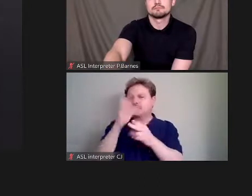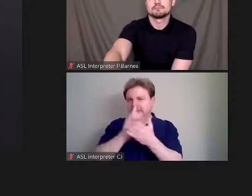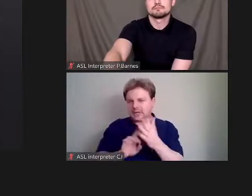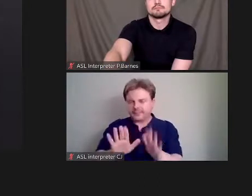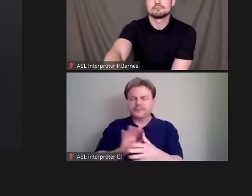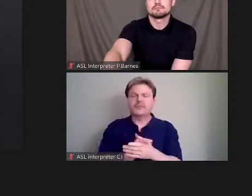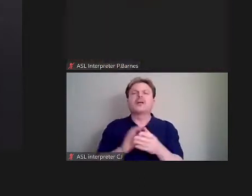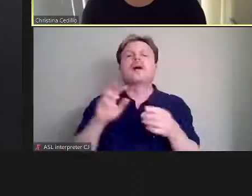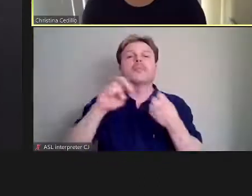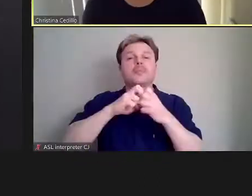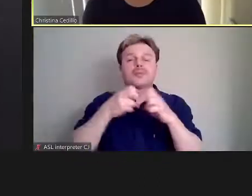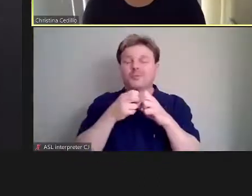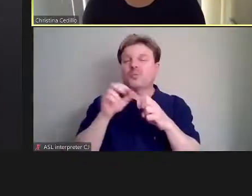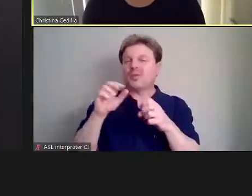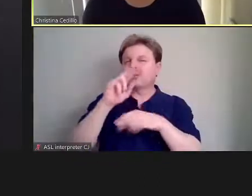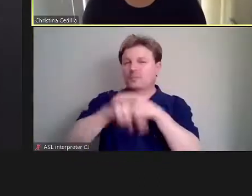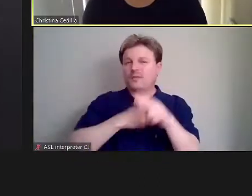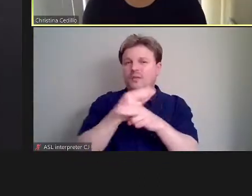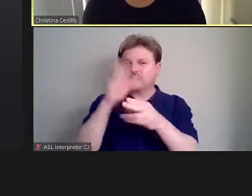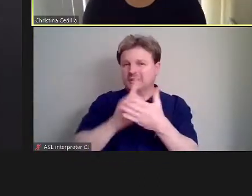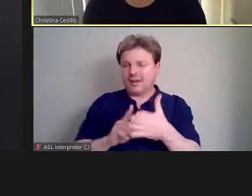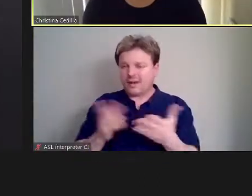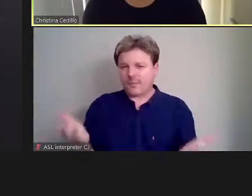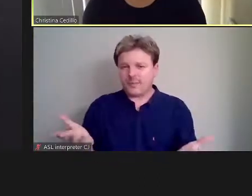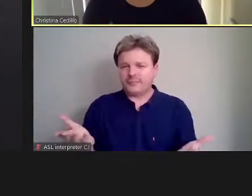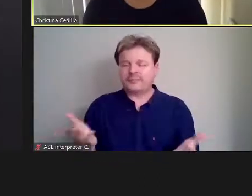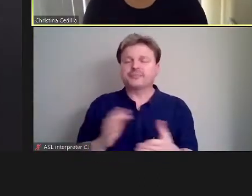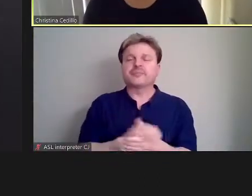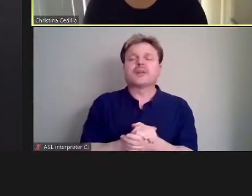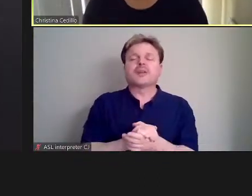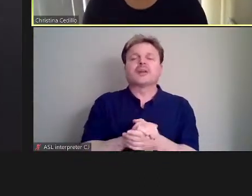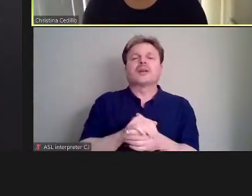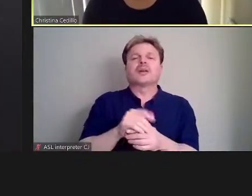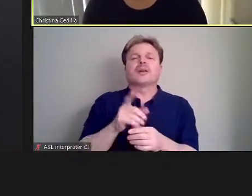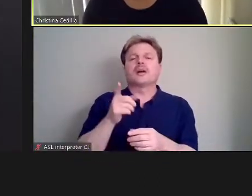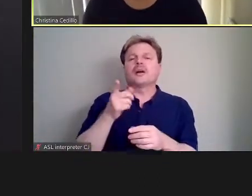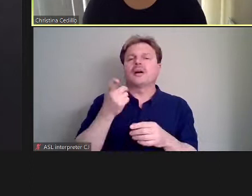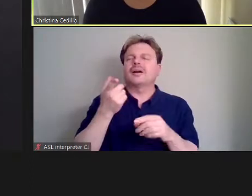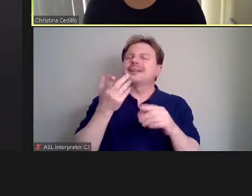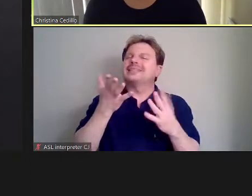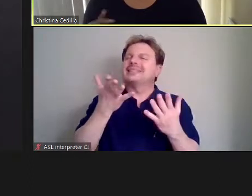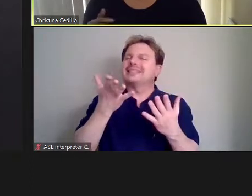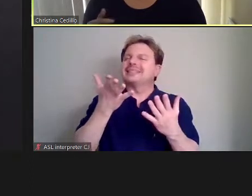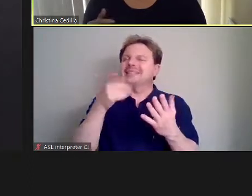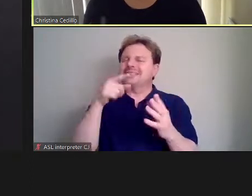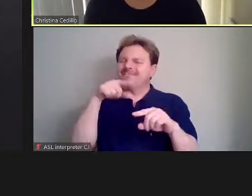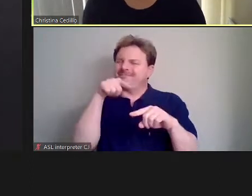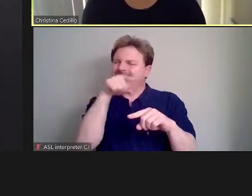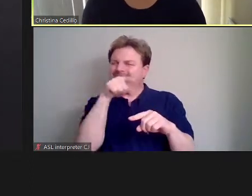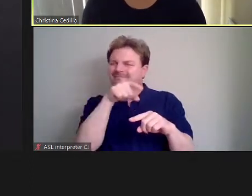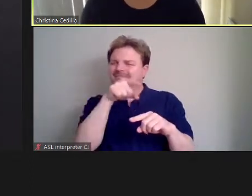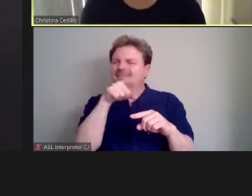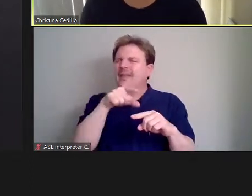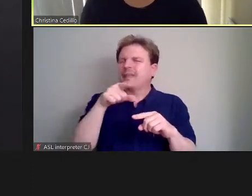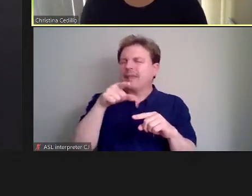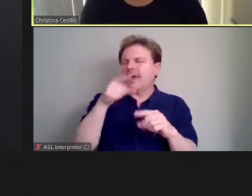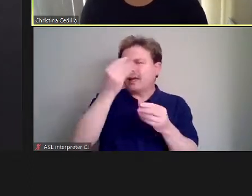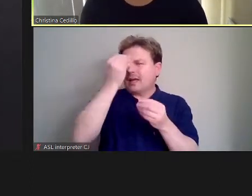universal design is that depending on what material you